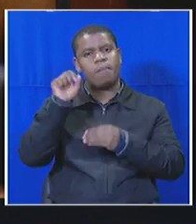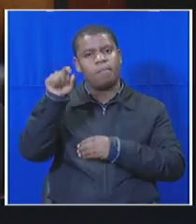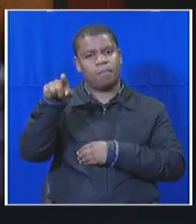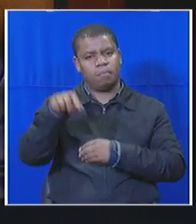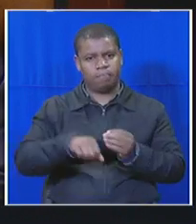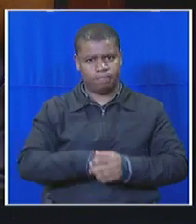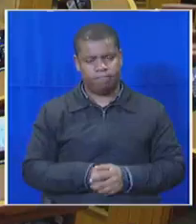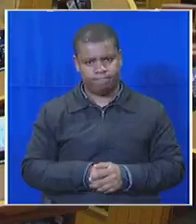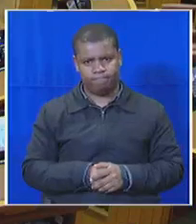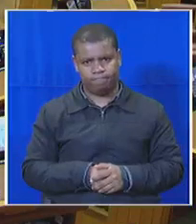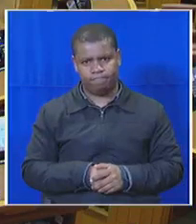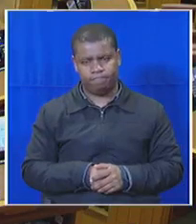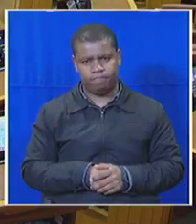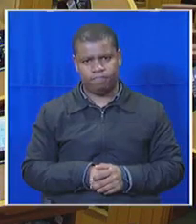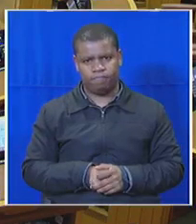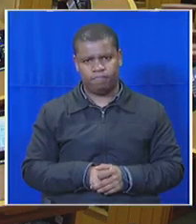Yes, Honourable.